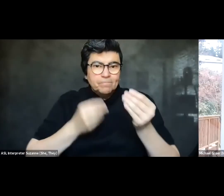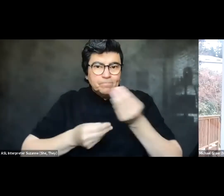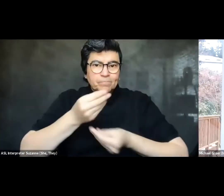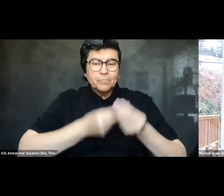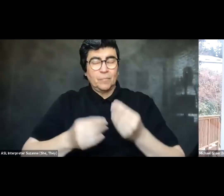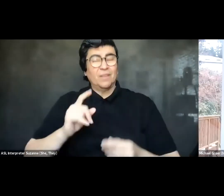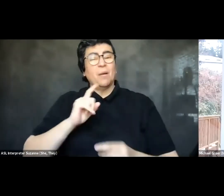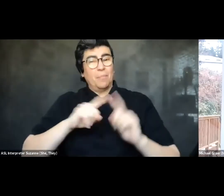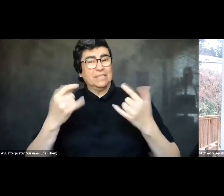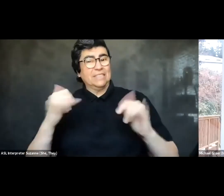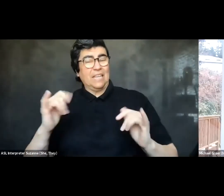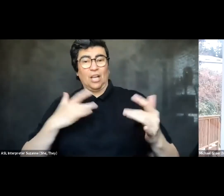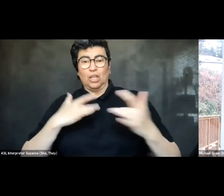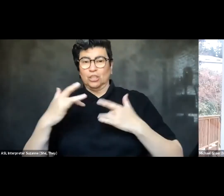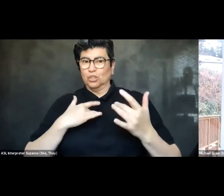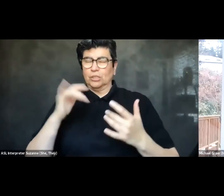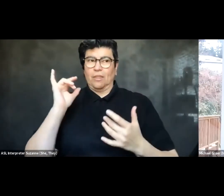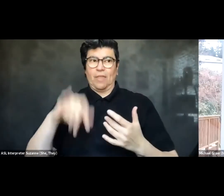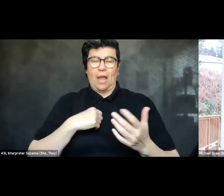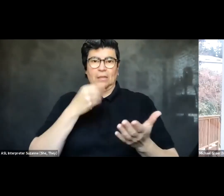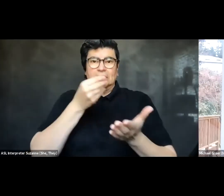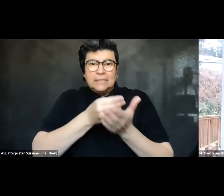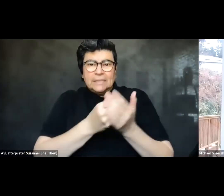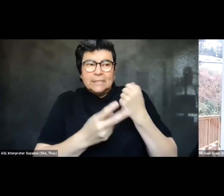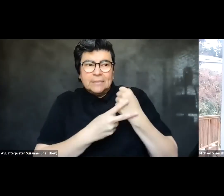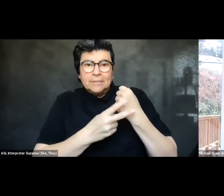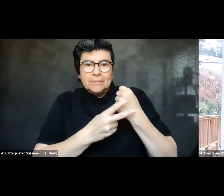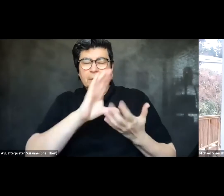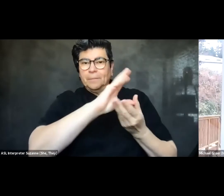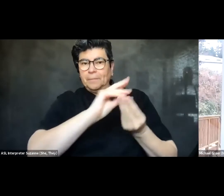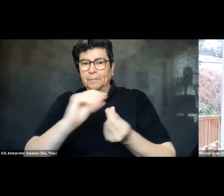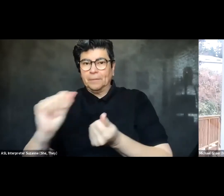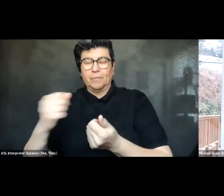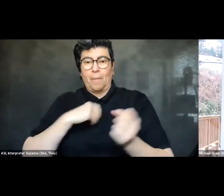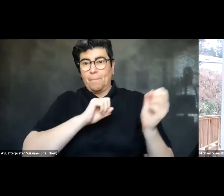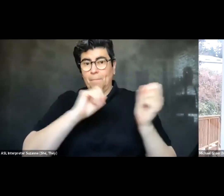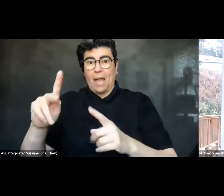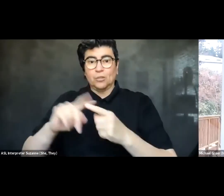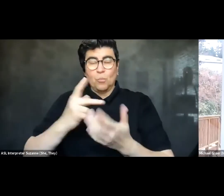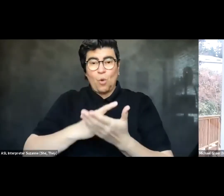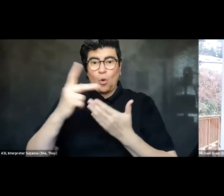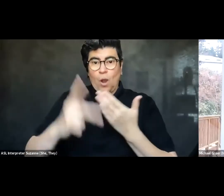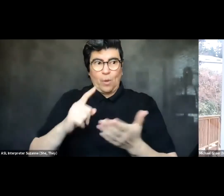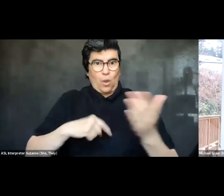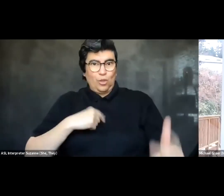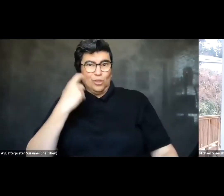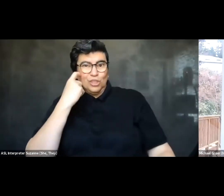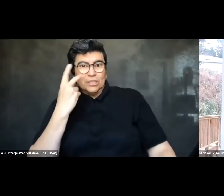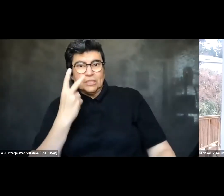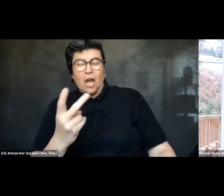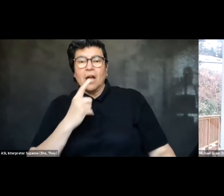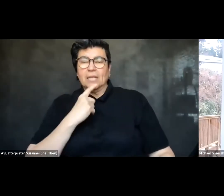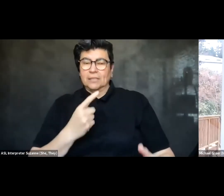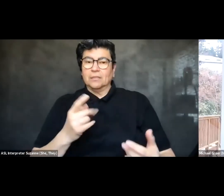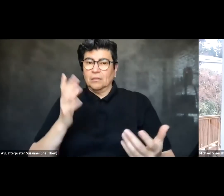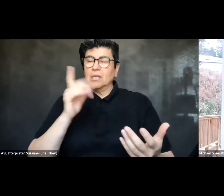that these reserves will be spent down quickly as they return to their spaces and programming with what you just saw is